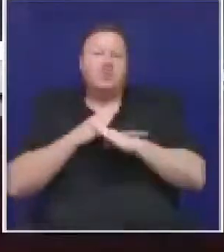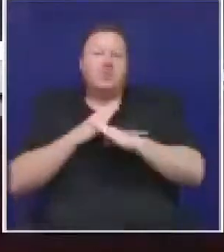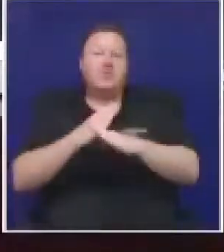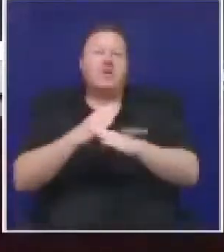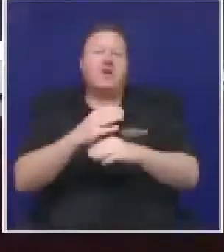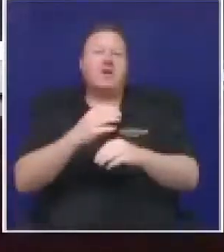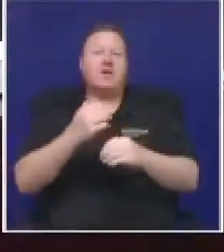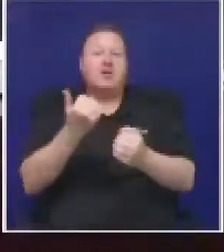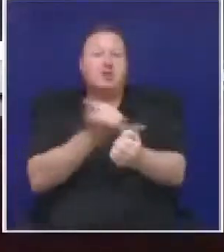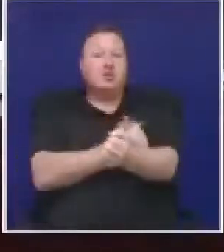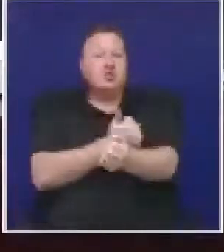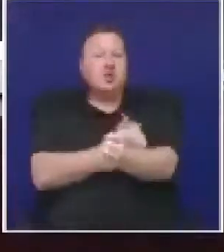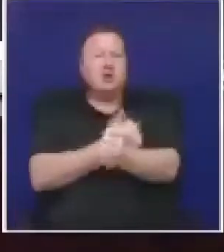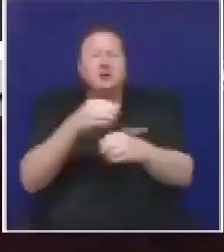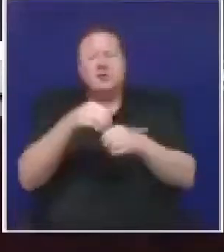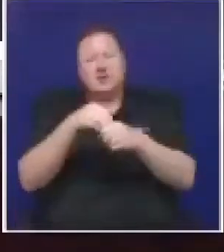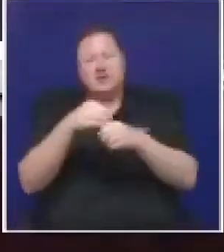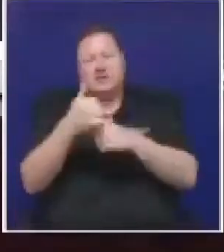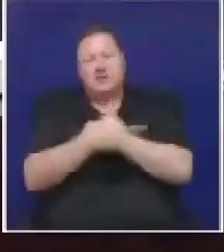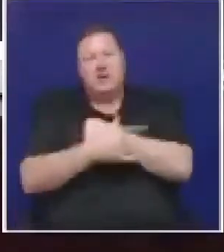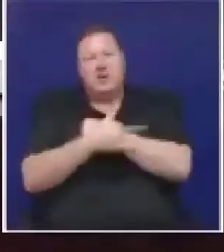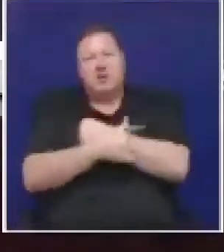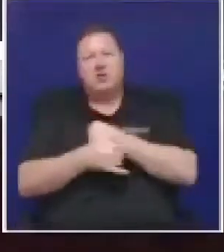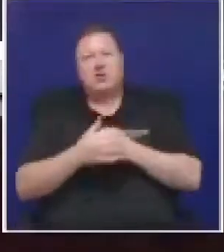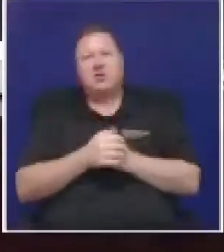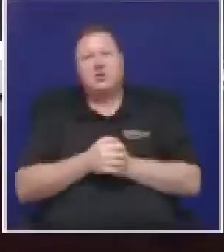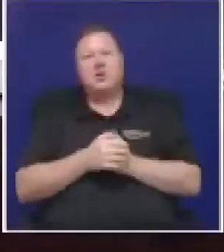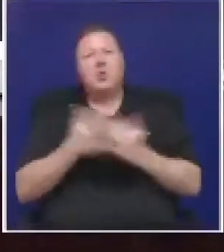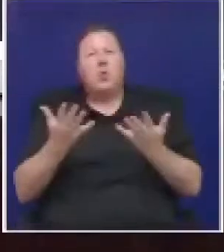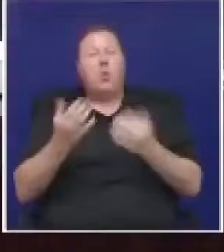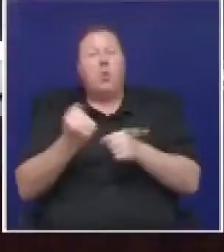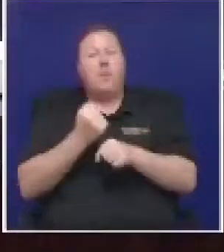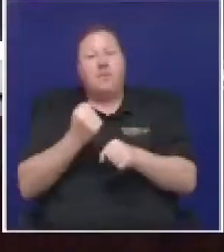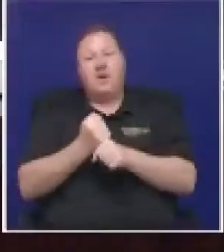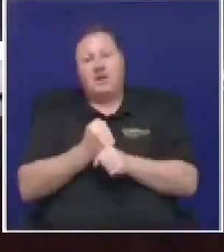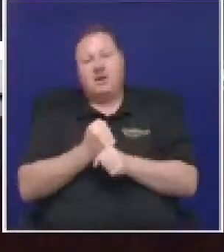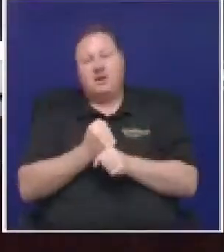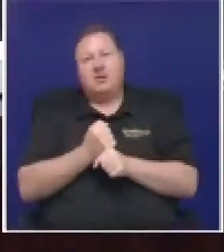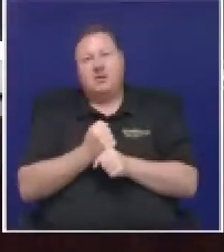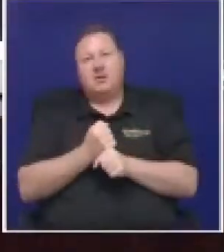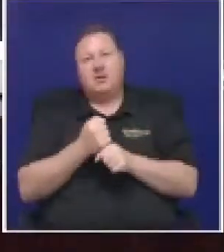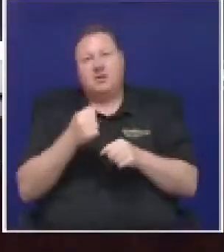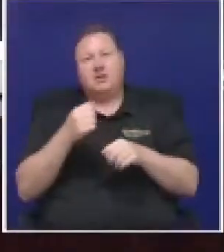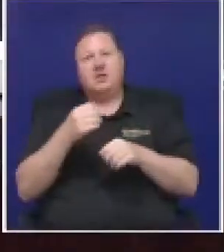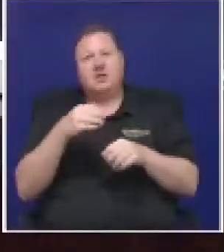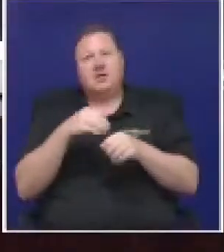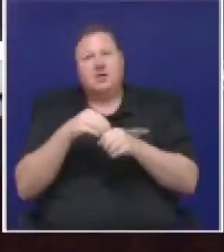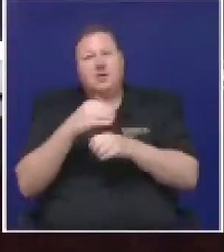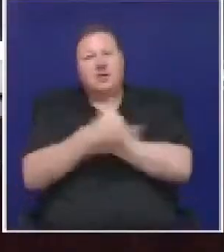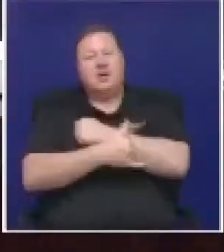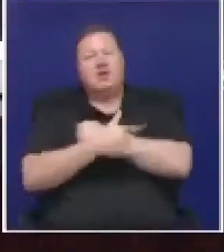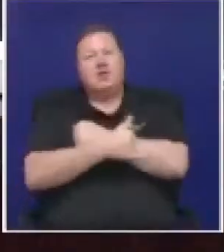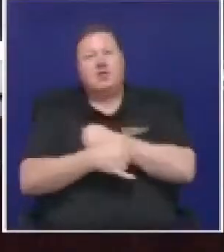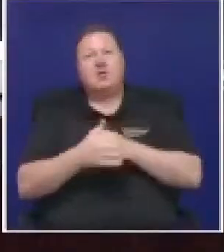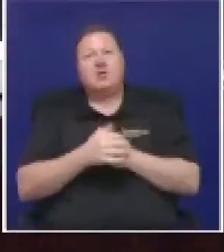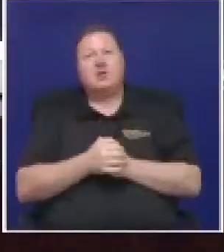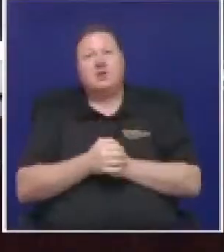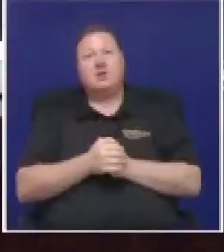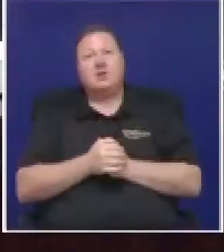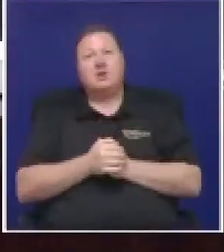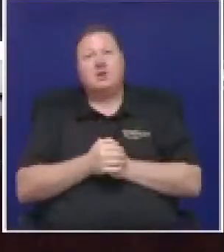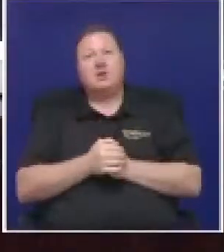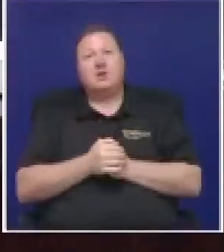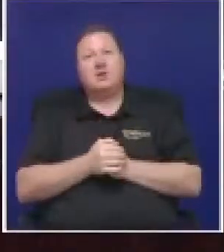drugs coming into our country or being manufactured in our country. You have seen in some of